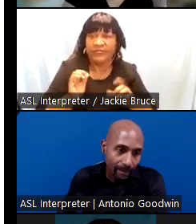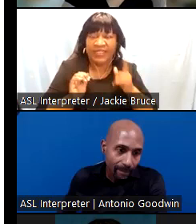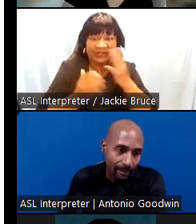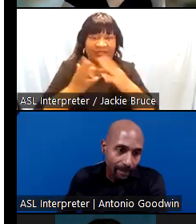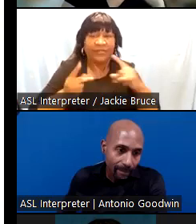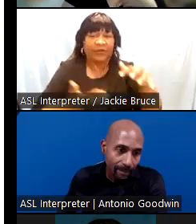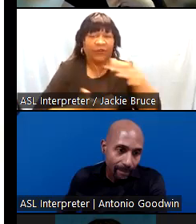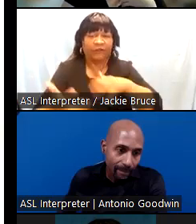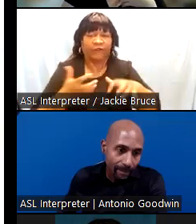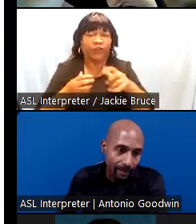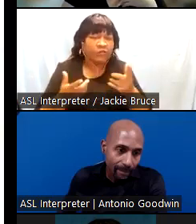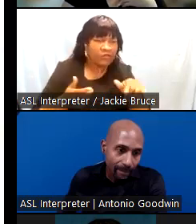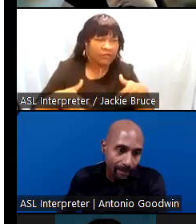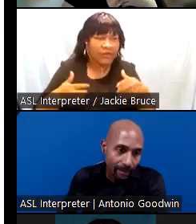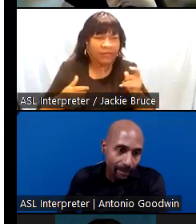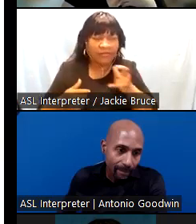confusing.